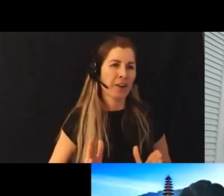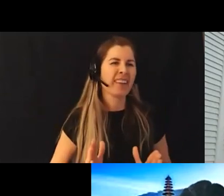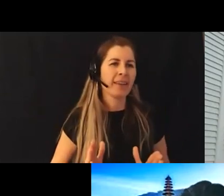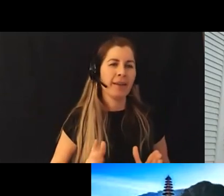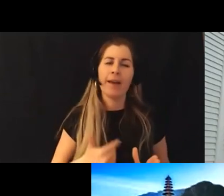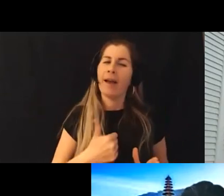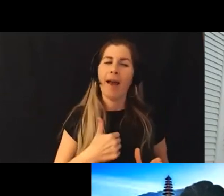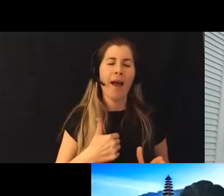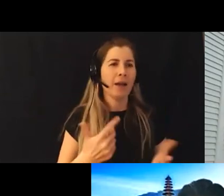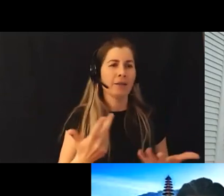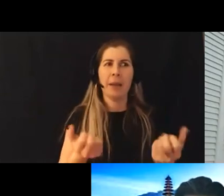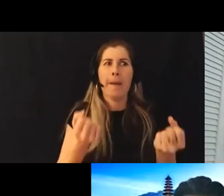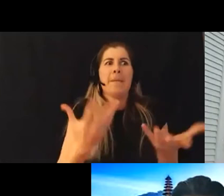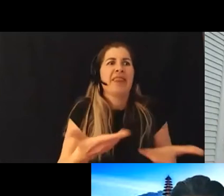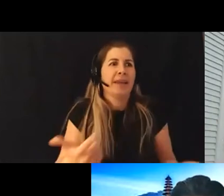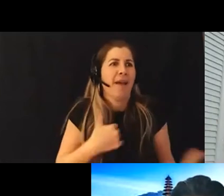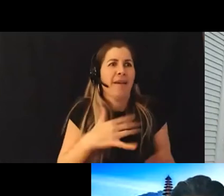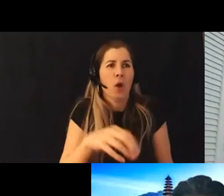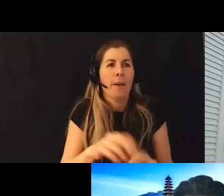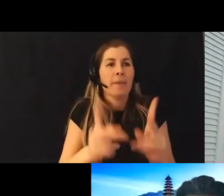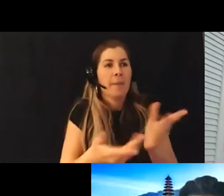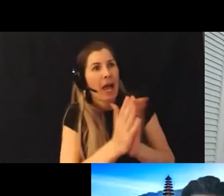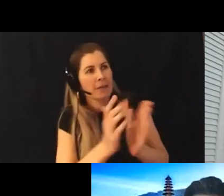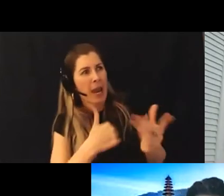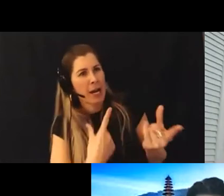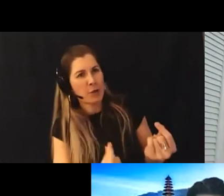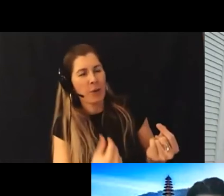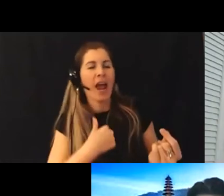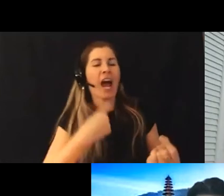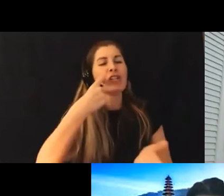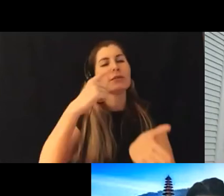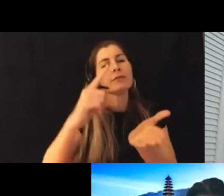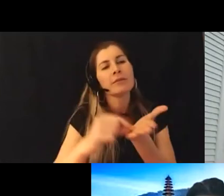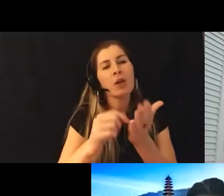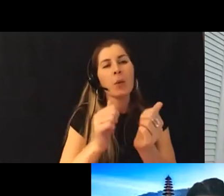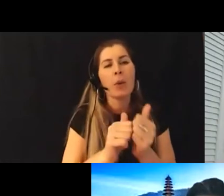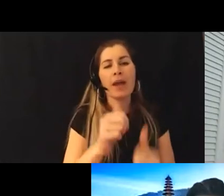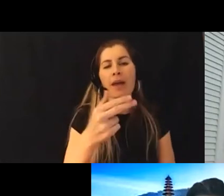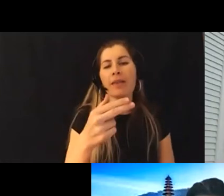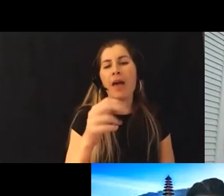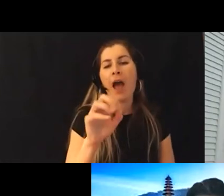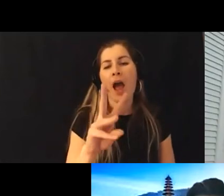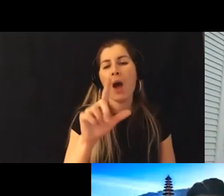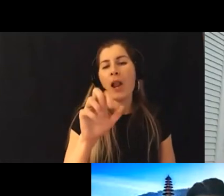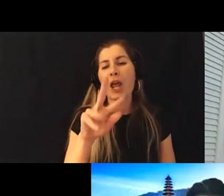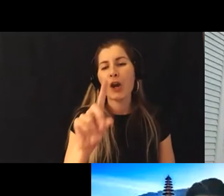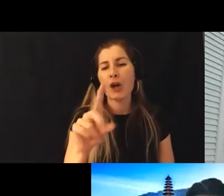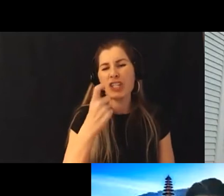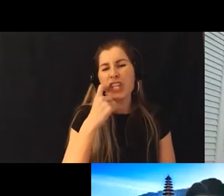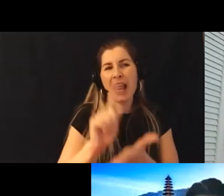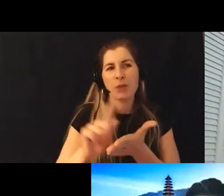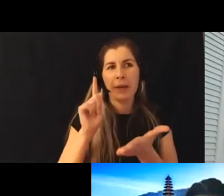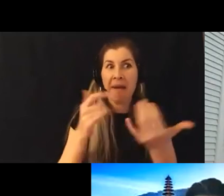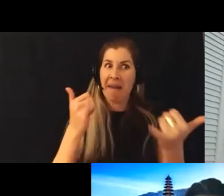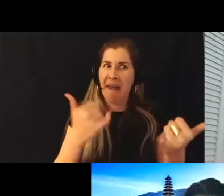things. People are always asking me about the things I do. I just published a piece with Hal Leonard last week. So, you know, now I'm a real